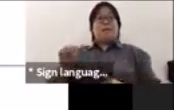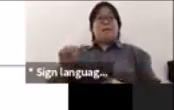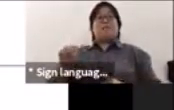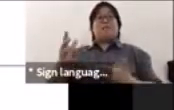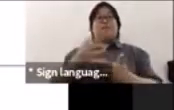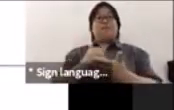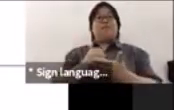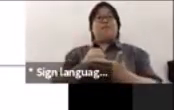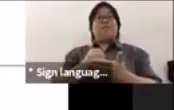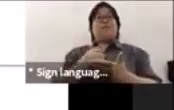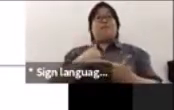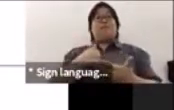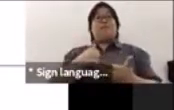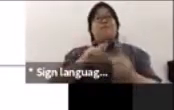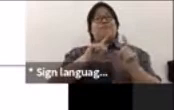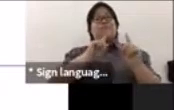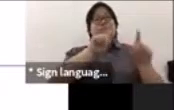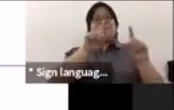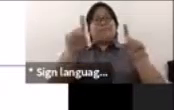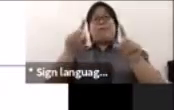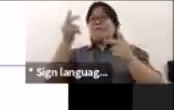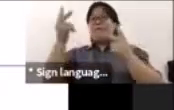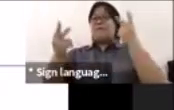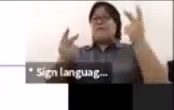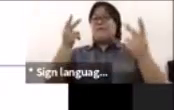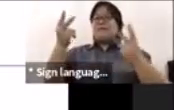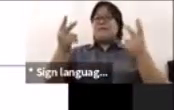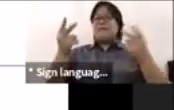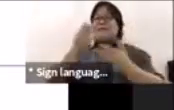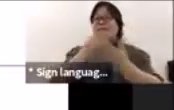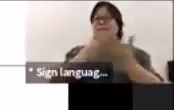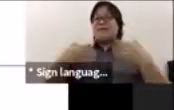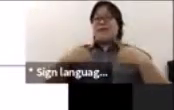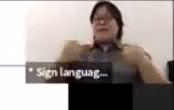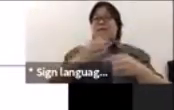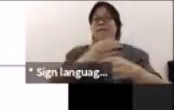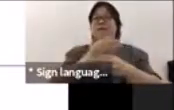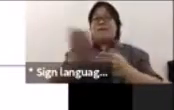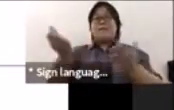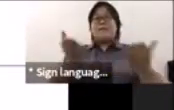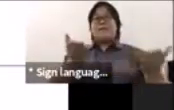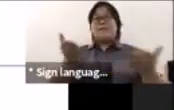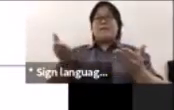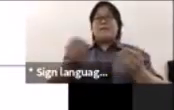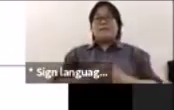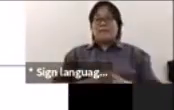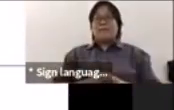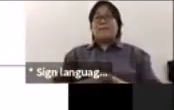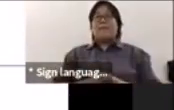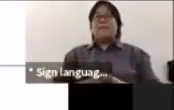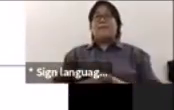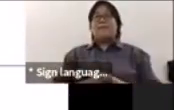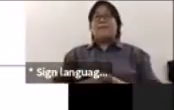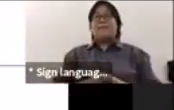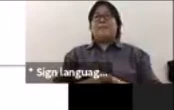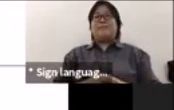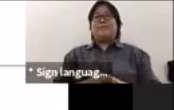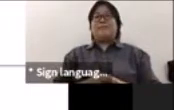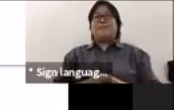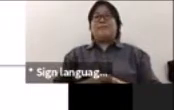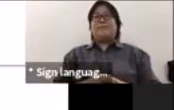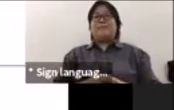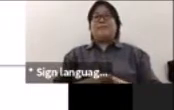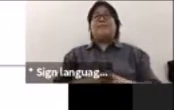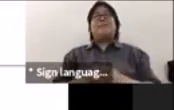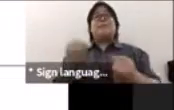to visiting some healthcare services. They included the private healthcare services,